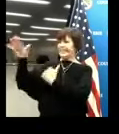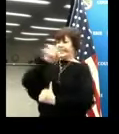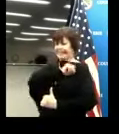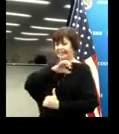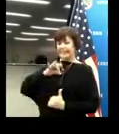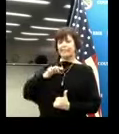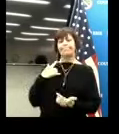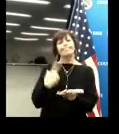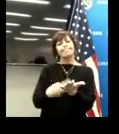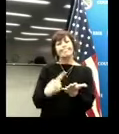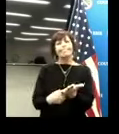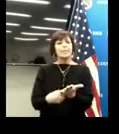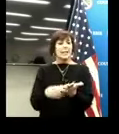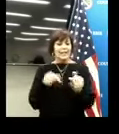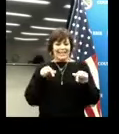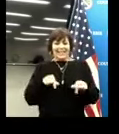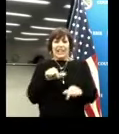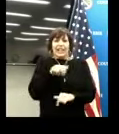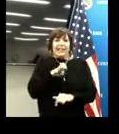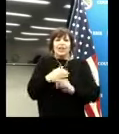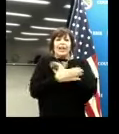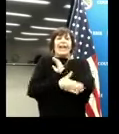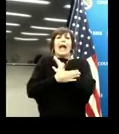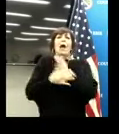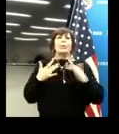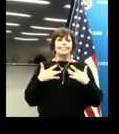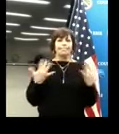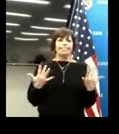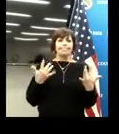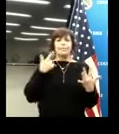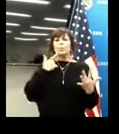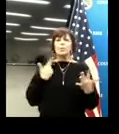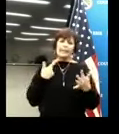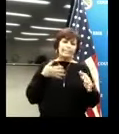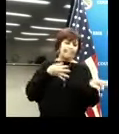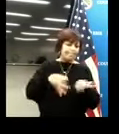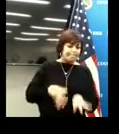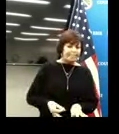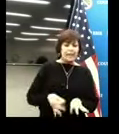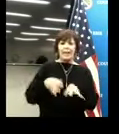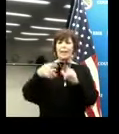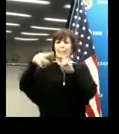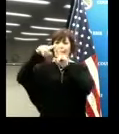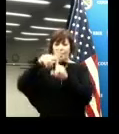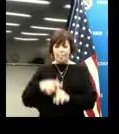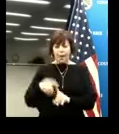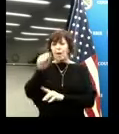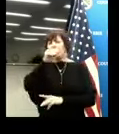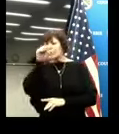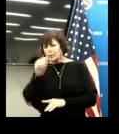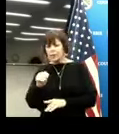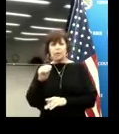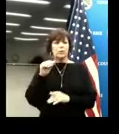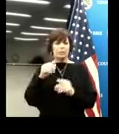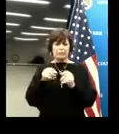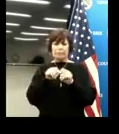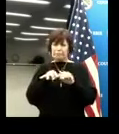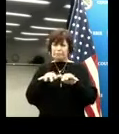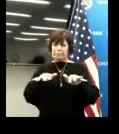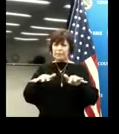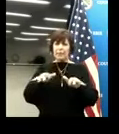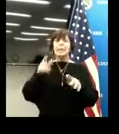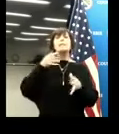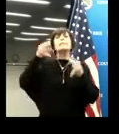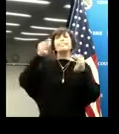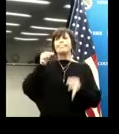talked about where Erie County was. We went through the positivity rates, the rate of infection growth in our greater community. A